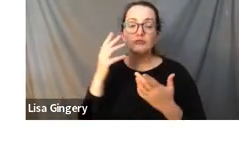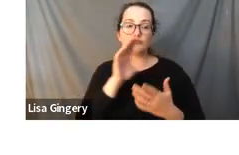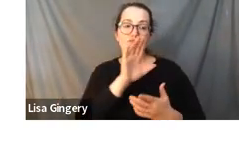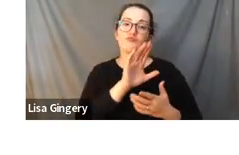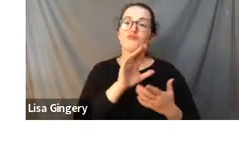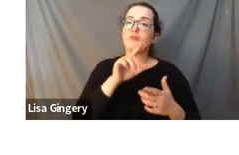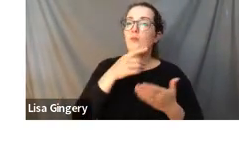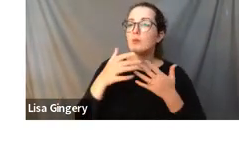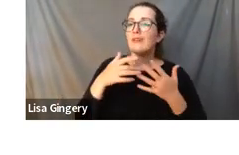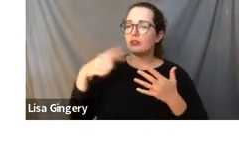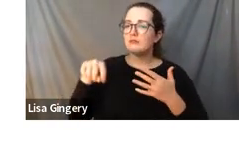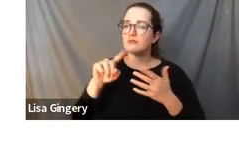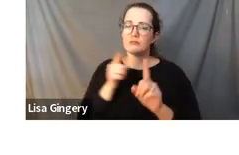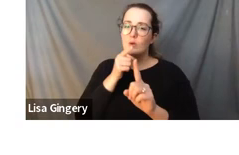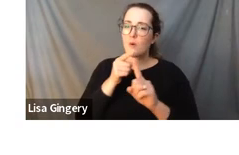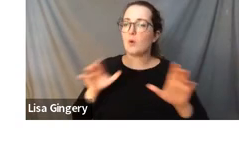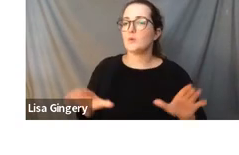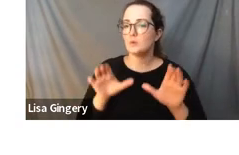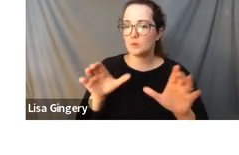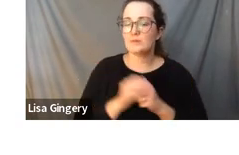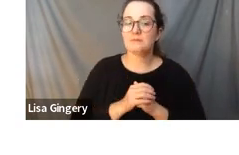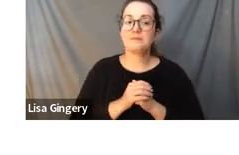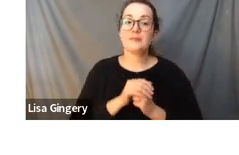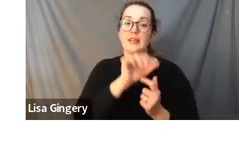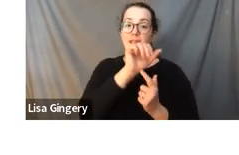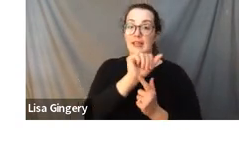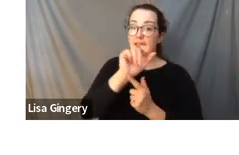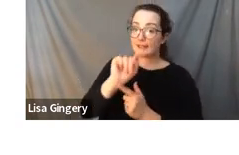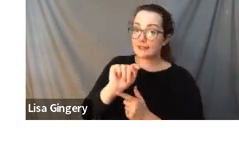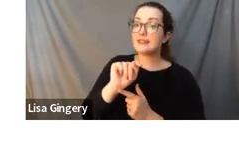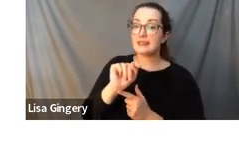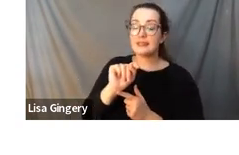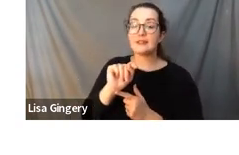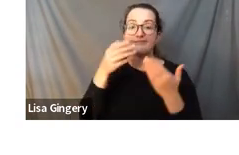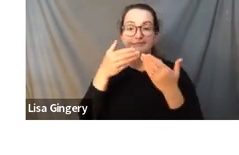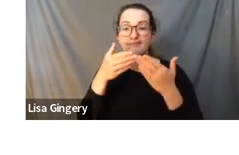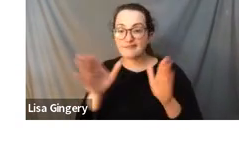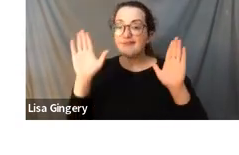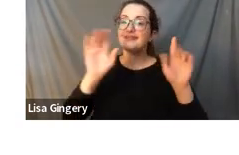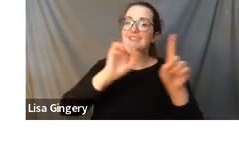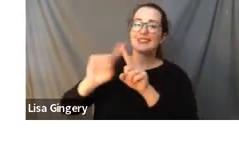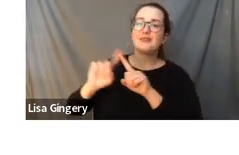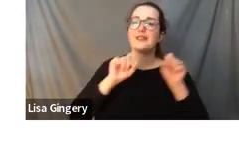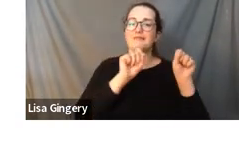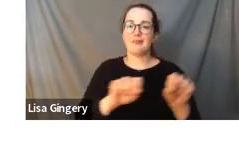everyone. For people with disabilities, AT opens up possibilities.